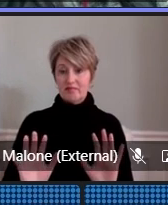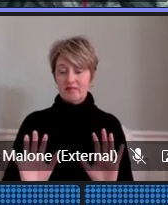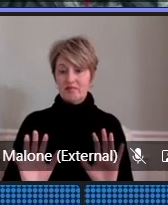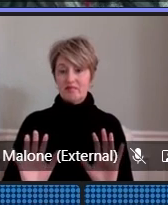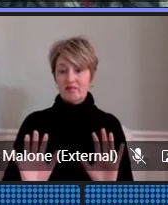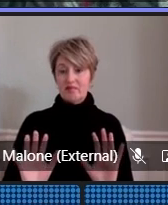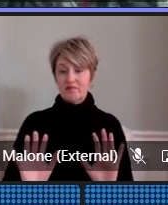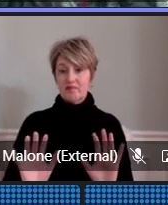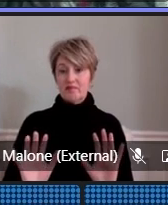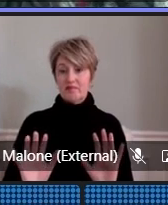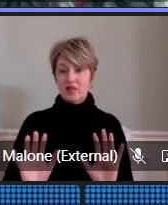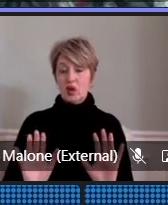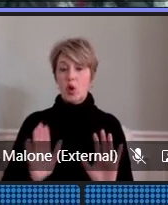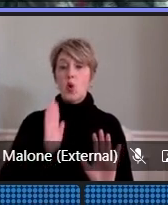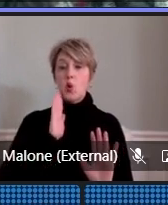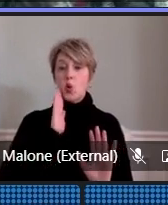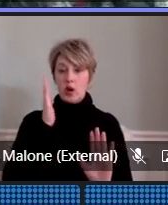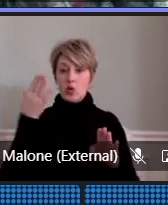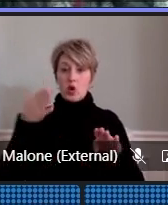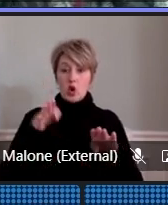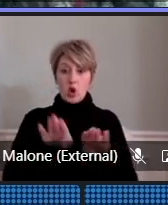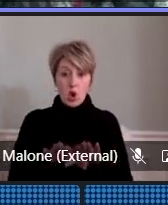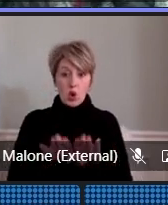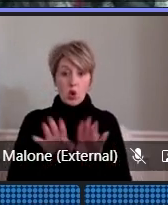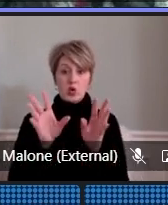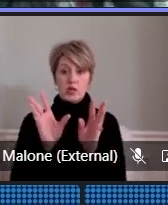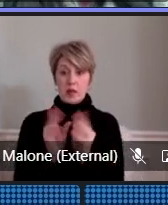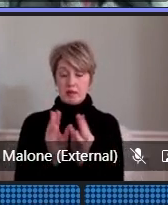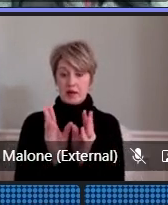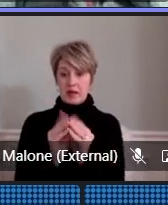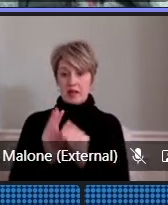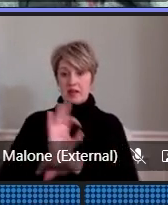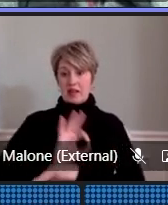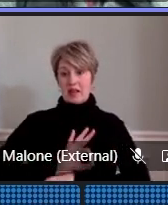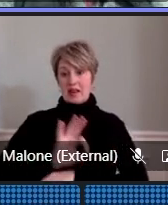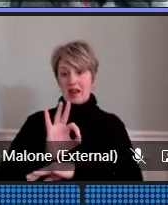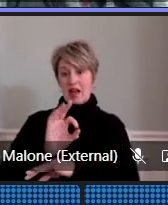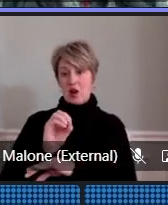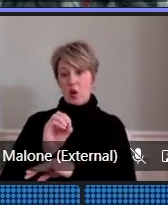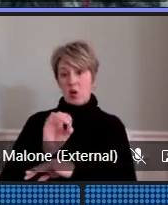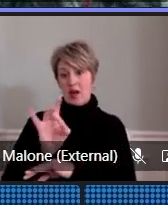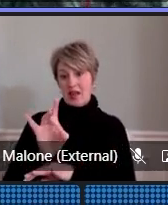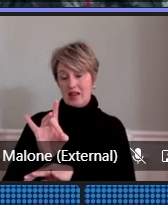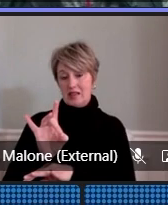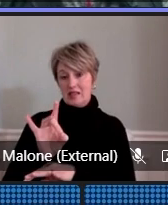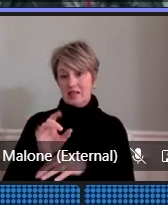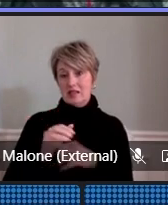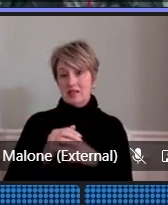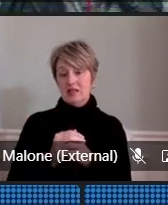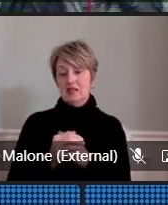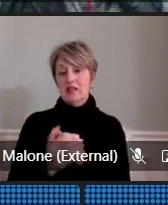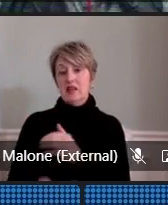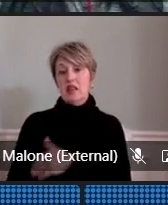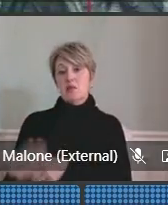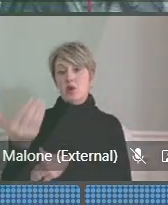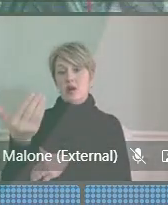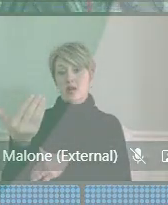We will officially adjourn the meeting at 9:08 a.m.